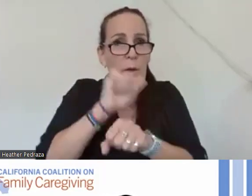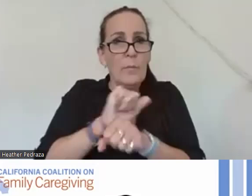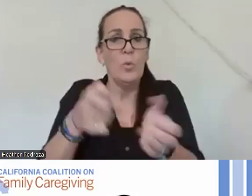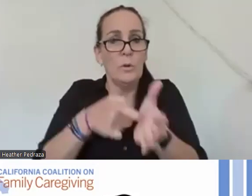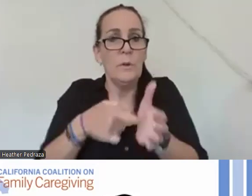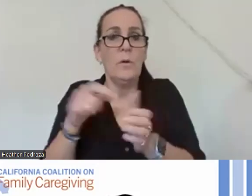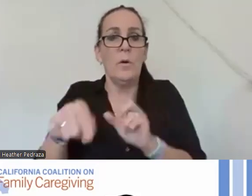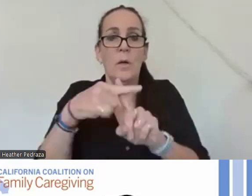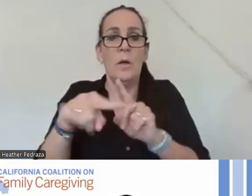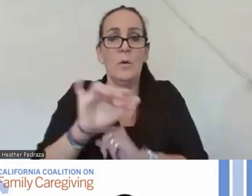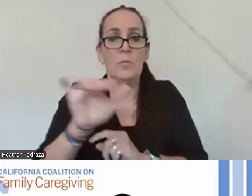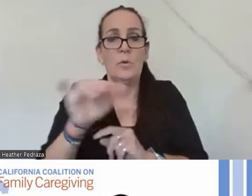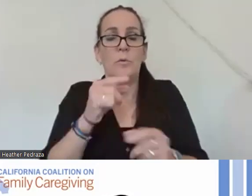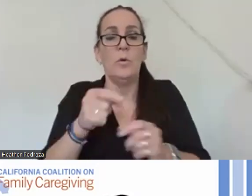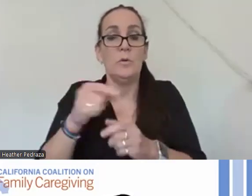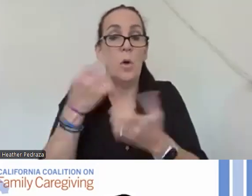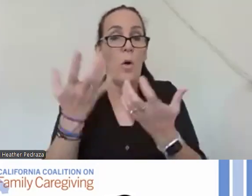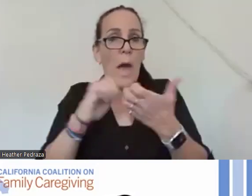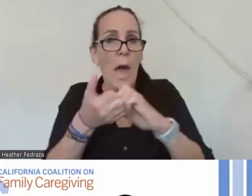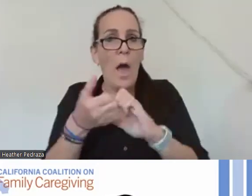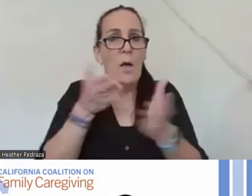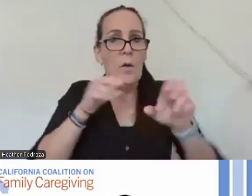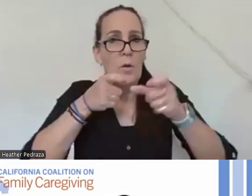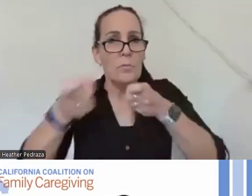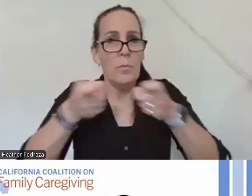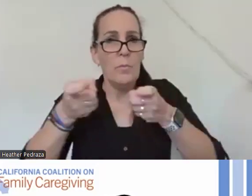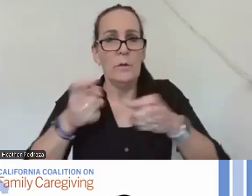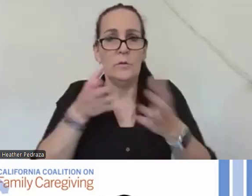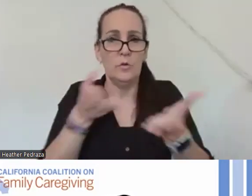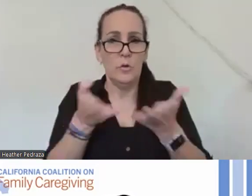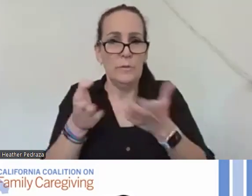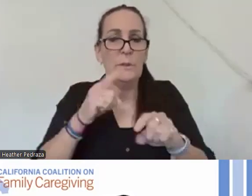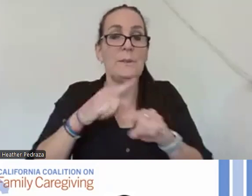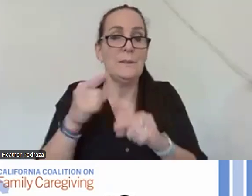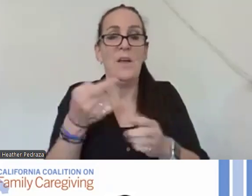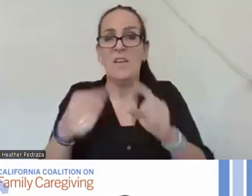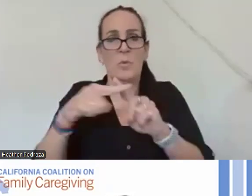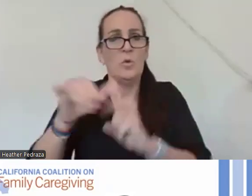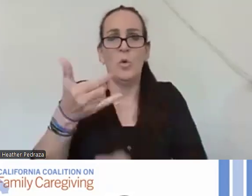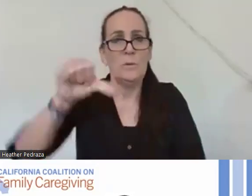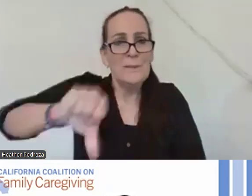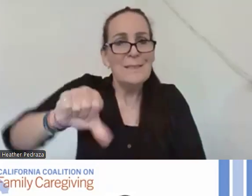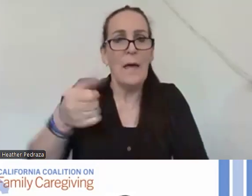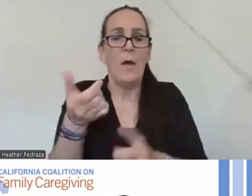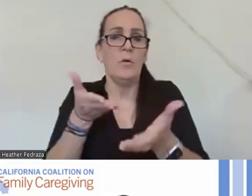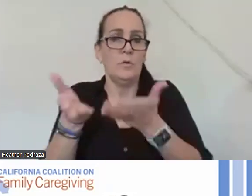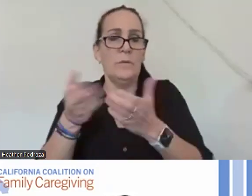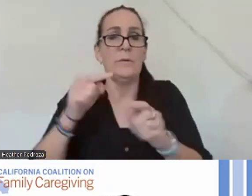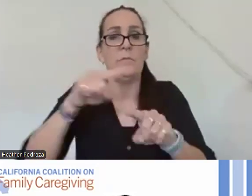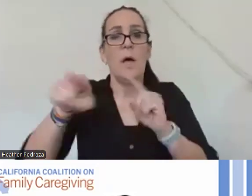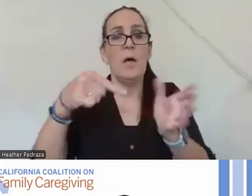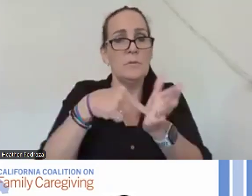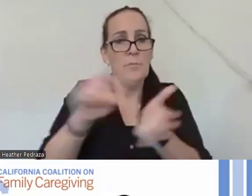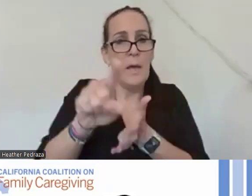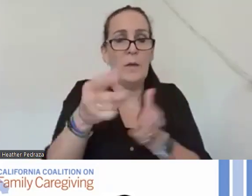significant gaps in access to managed care delivery services now, not only HCBS and community services, but also medical care and